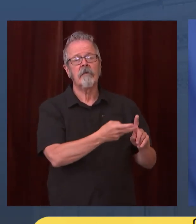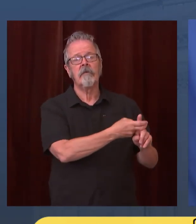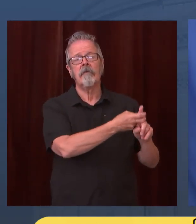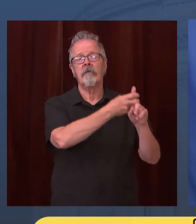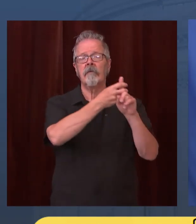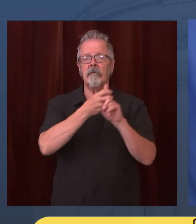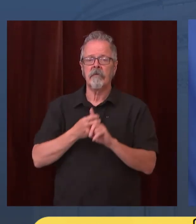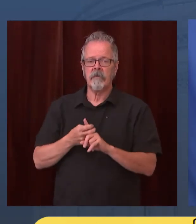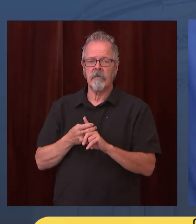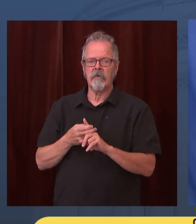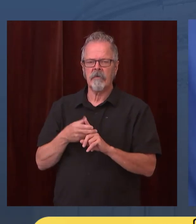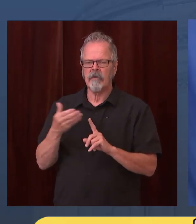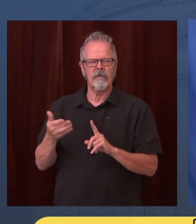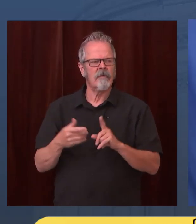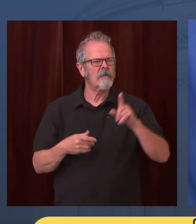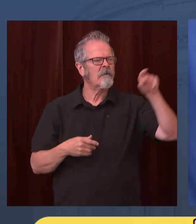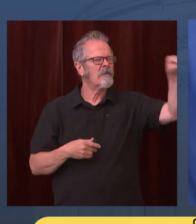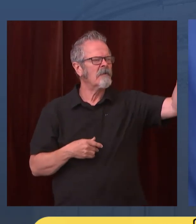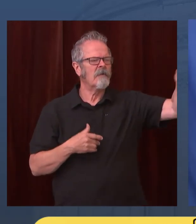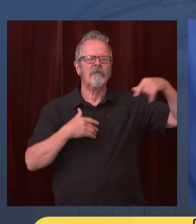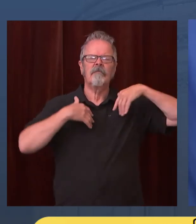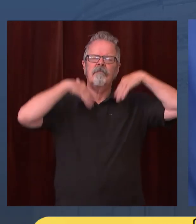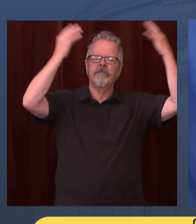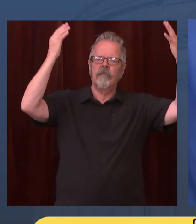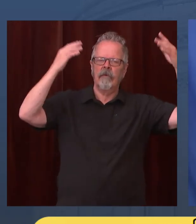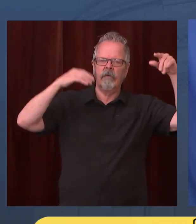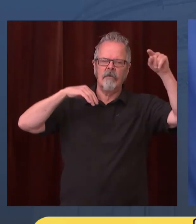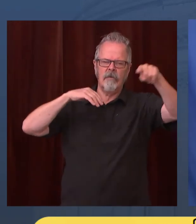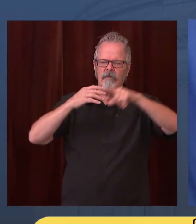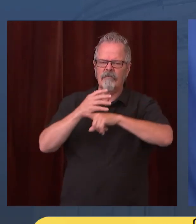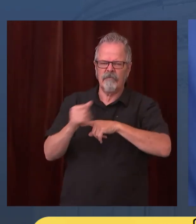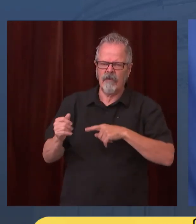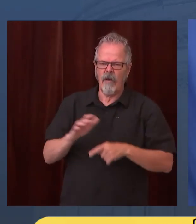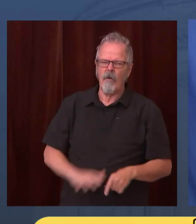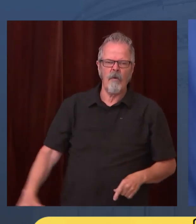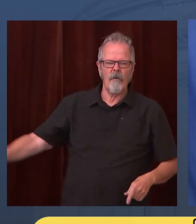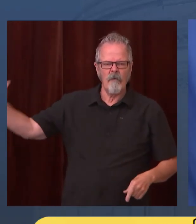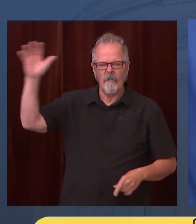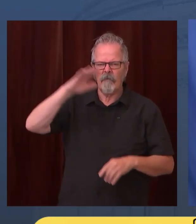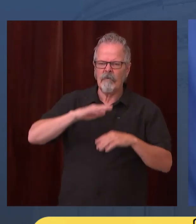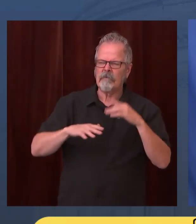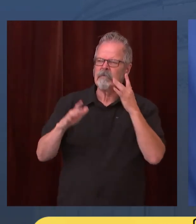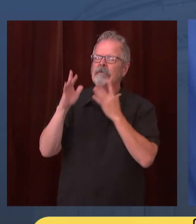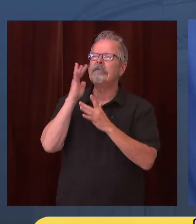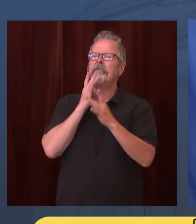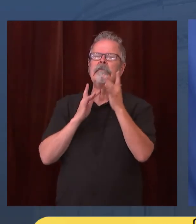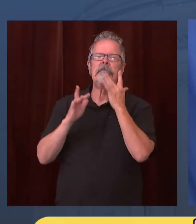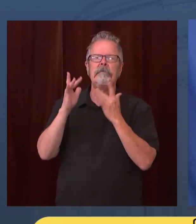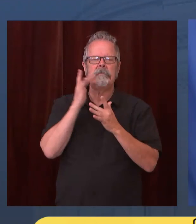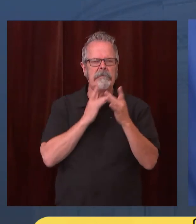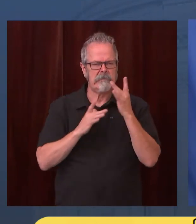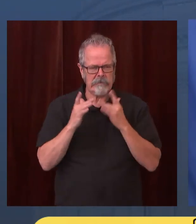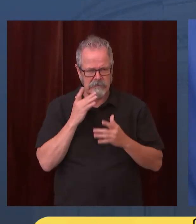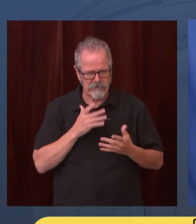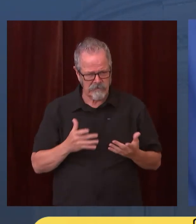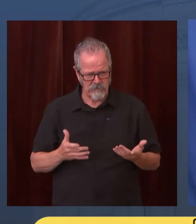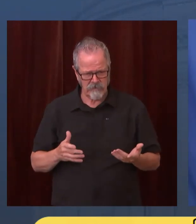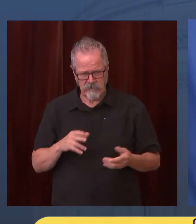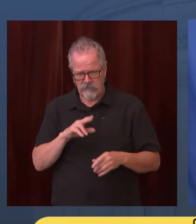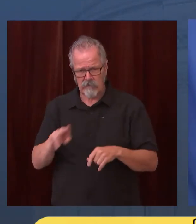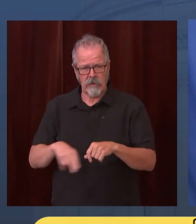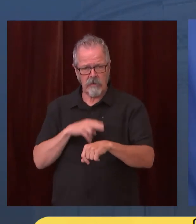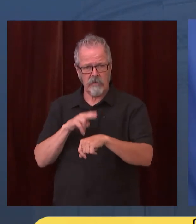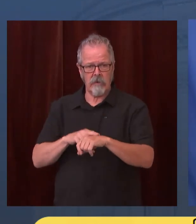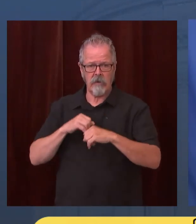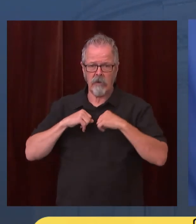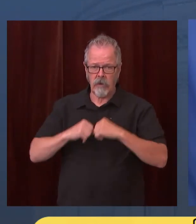National Guard to come and help, but every state has, in some degree, a demand in this regard. So we can't count